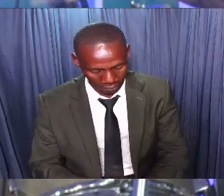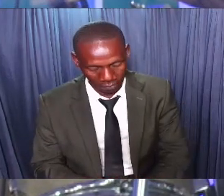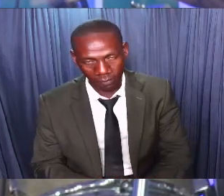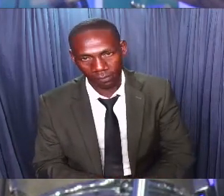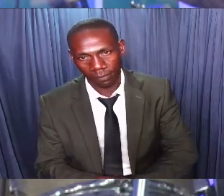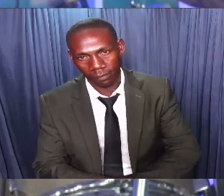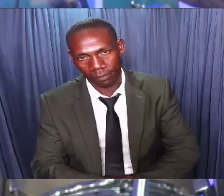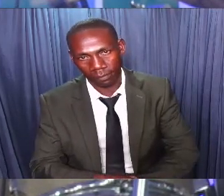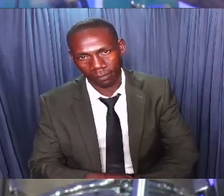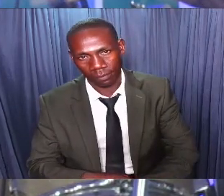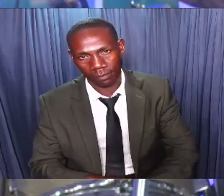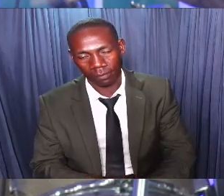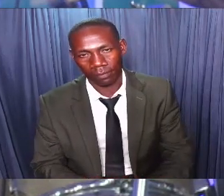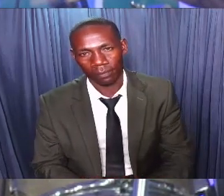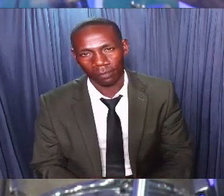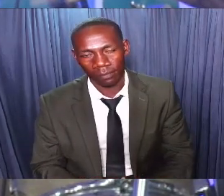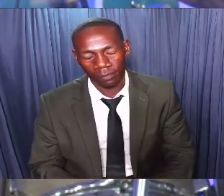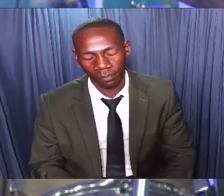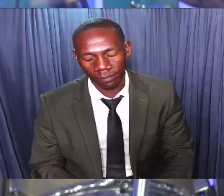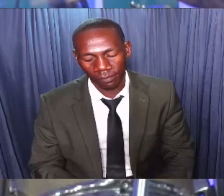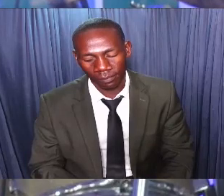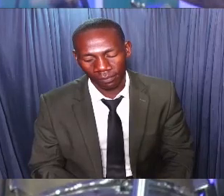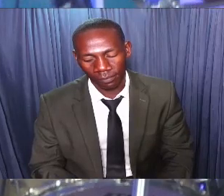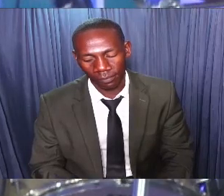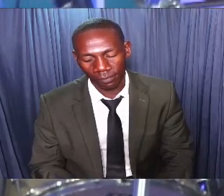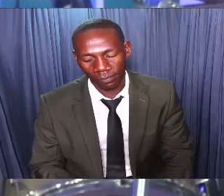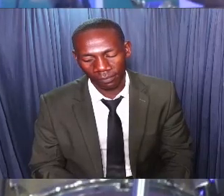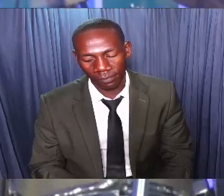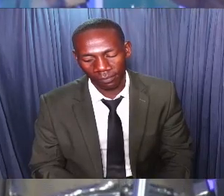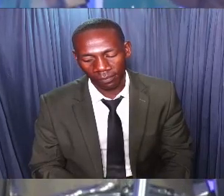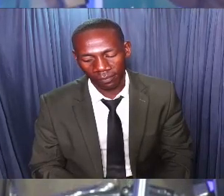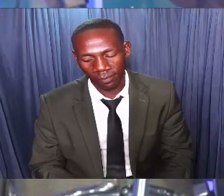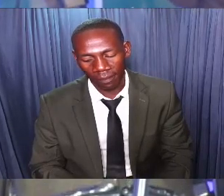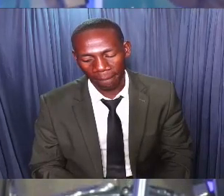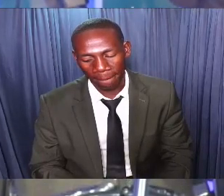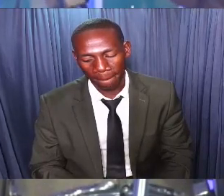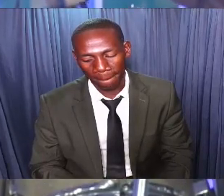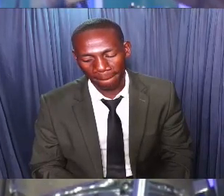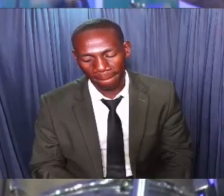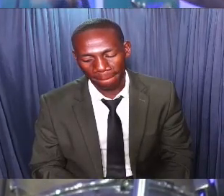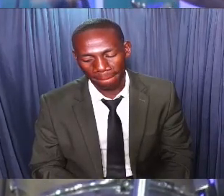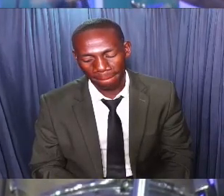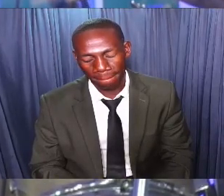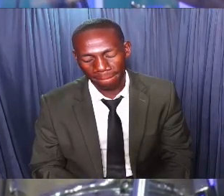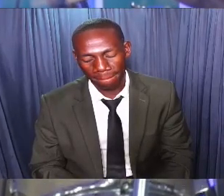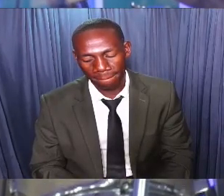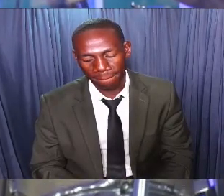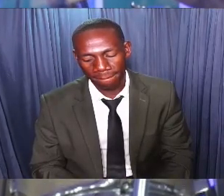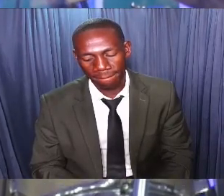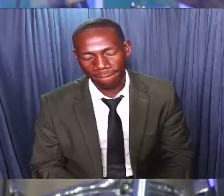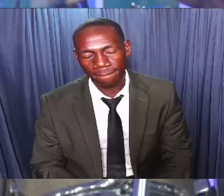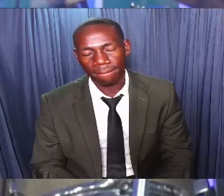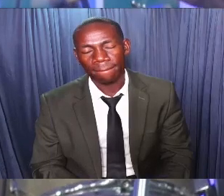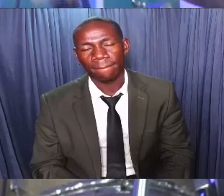God's. Now concerning the things whereof ye wrote unto me, it is good for a man not to touch a woman. Nevertheless,